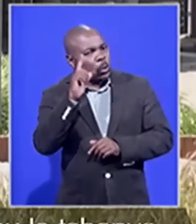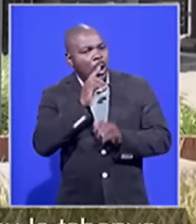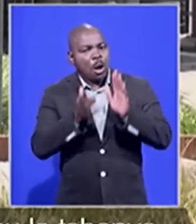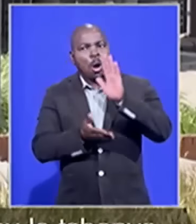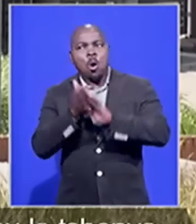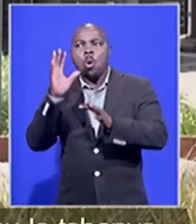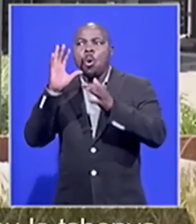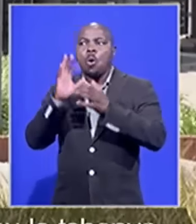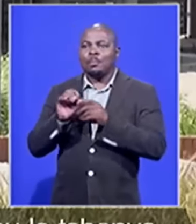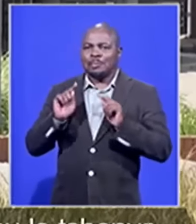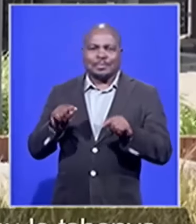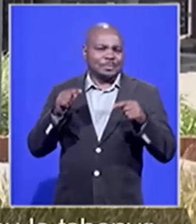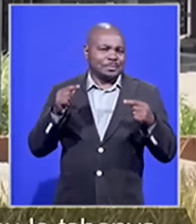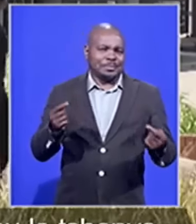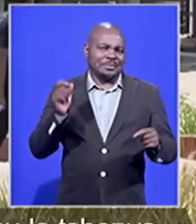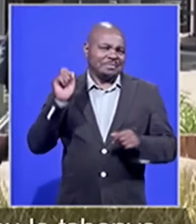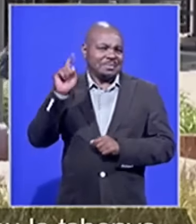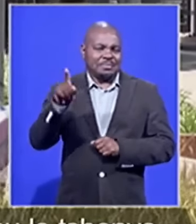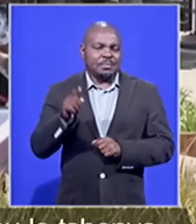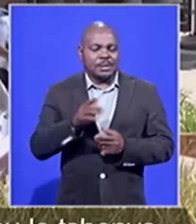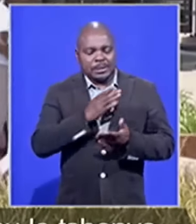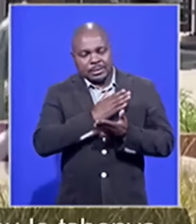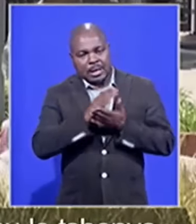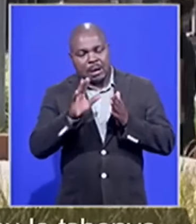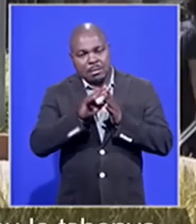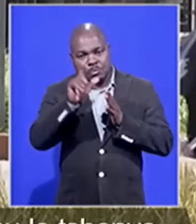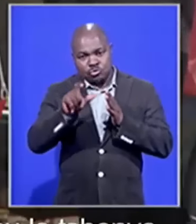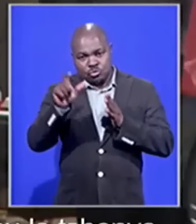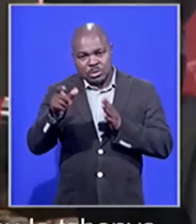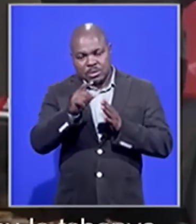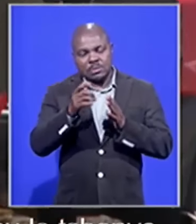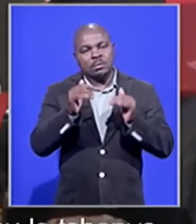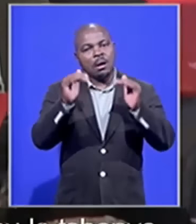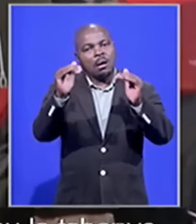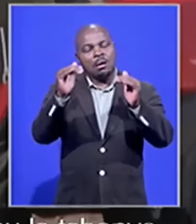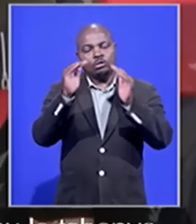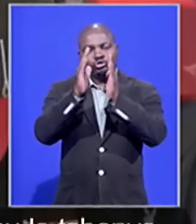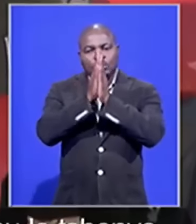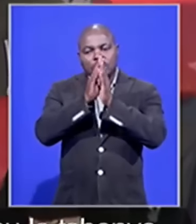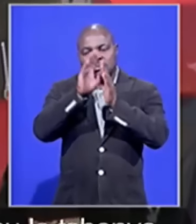sa tsebe maemo a ditaba ho hlaloswa ha ba bang ba baithuti ba dula kerekeng e haufi.